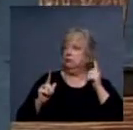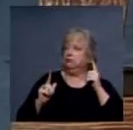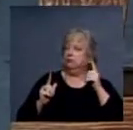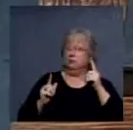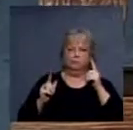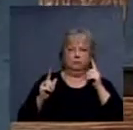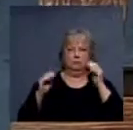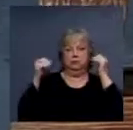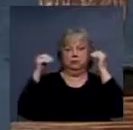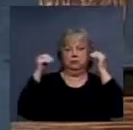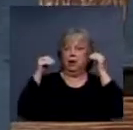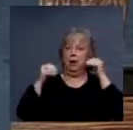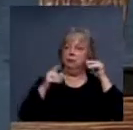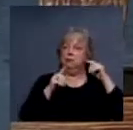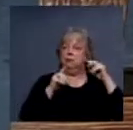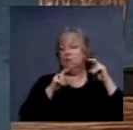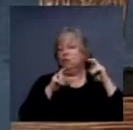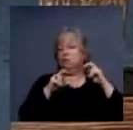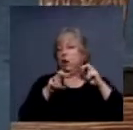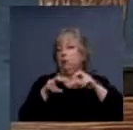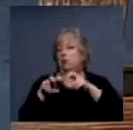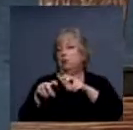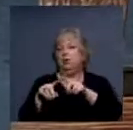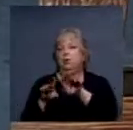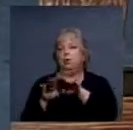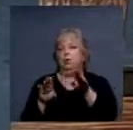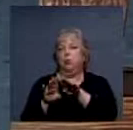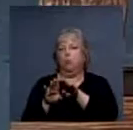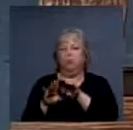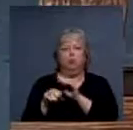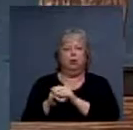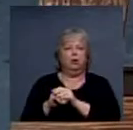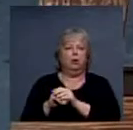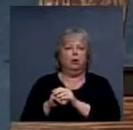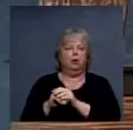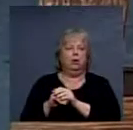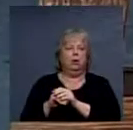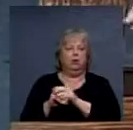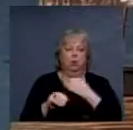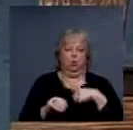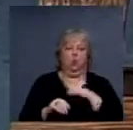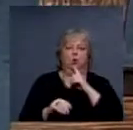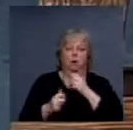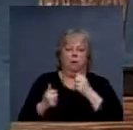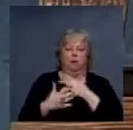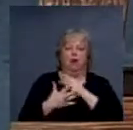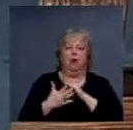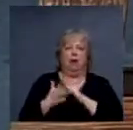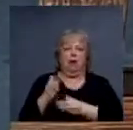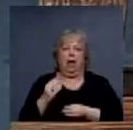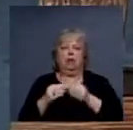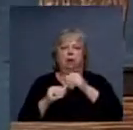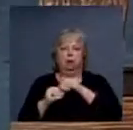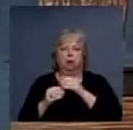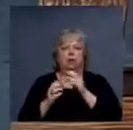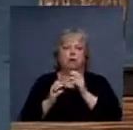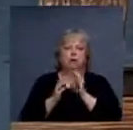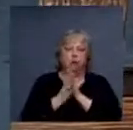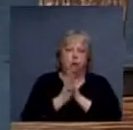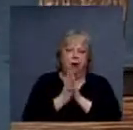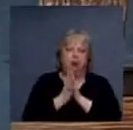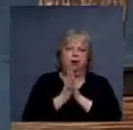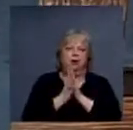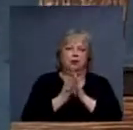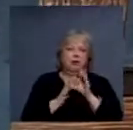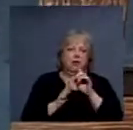and go running to the door. So, you know, we're afraid that that extra traffic back there,